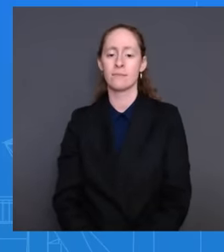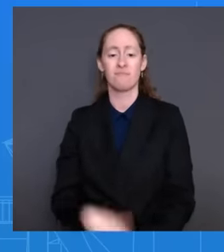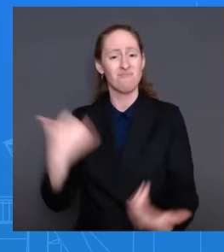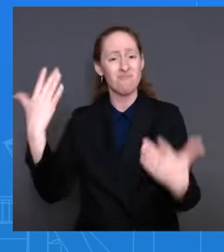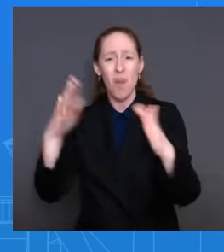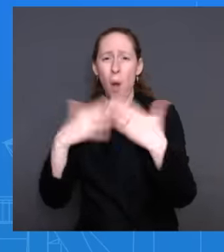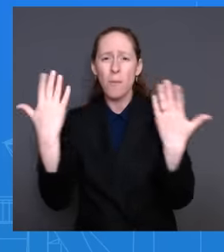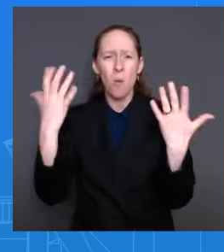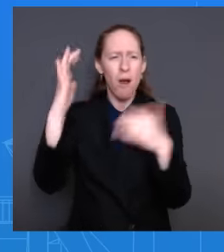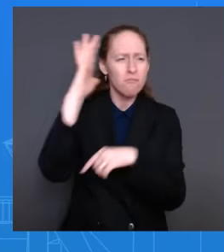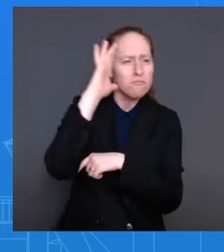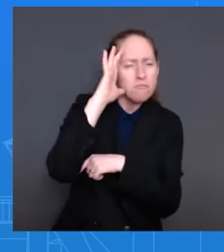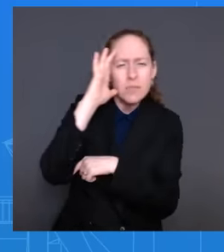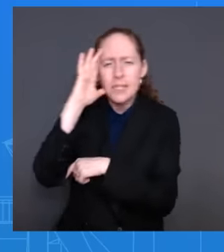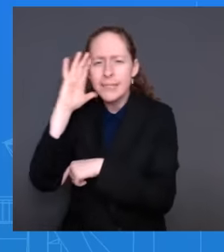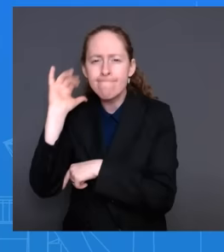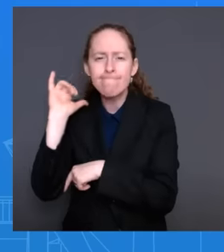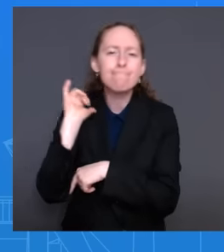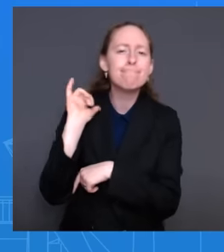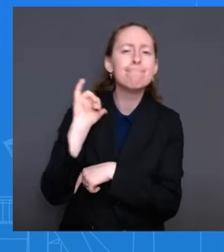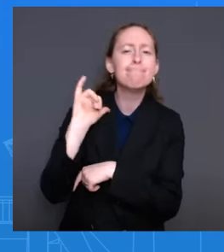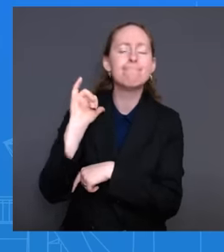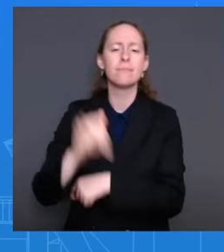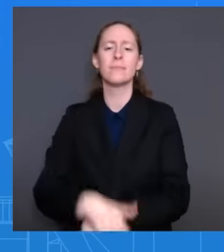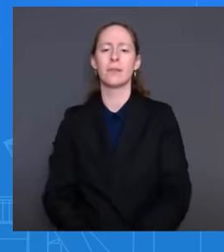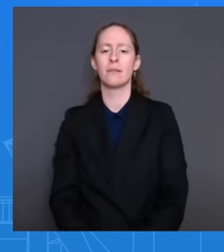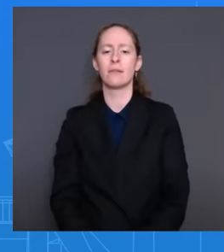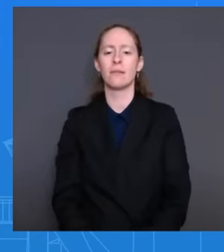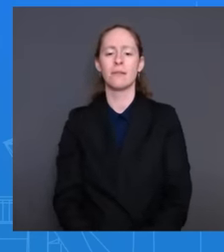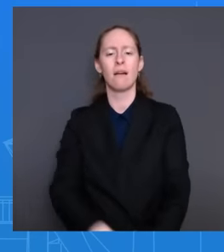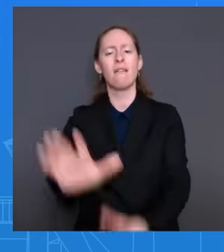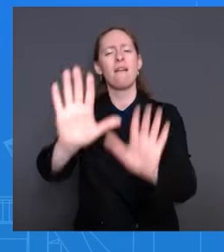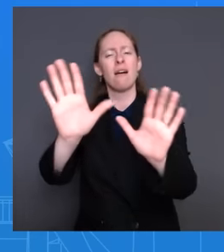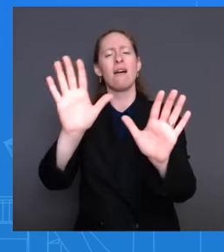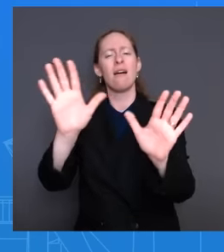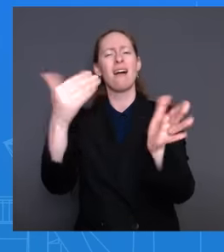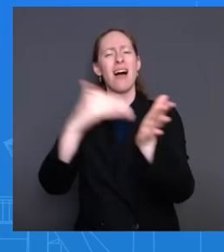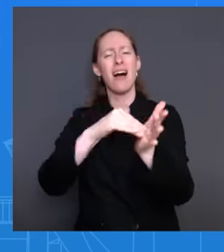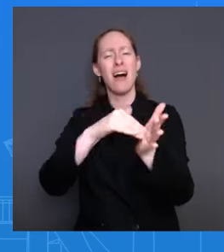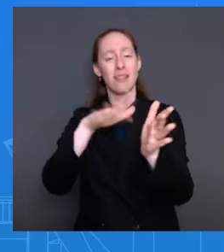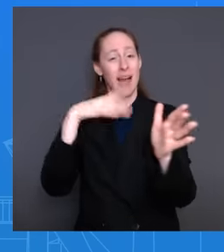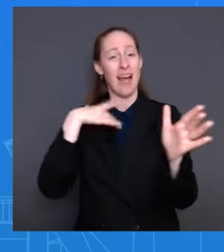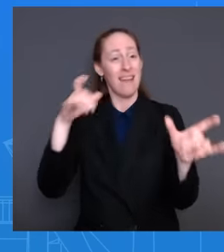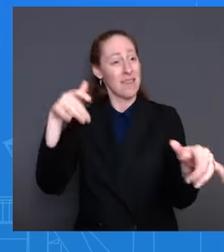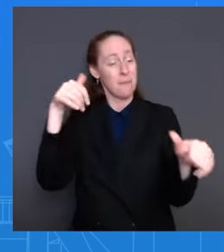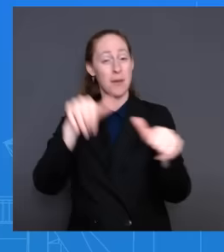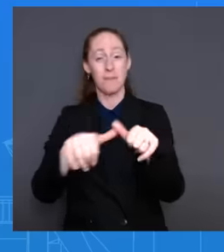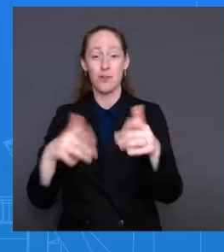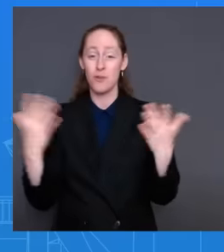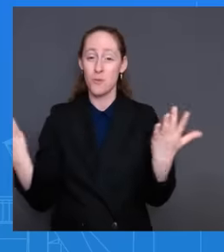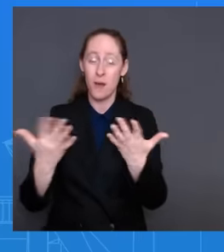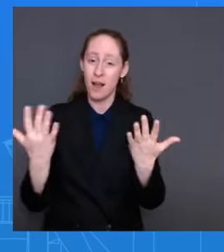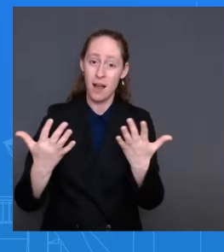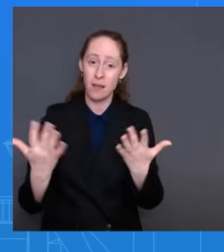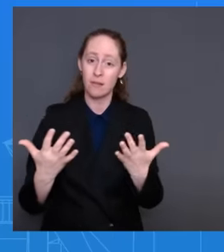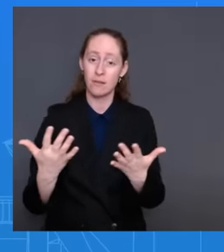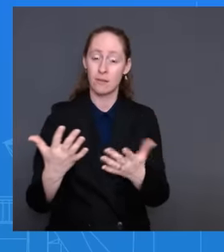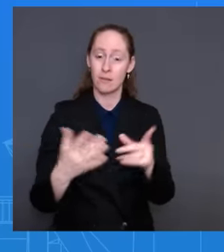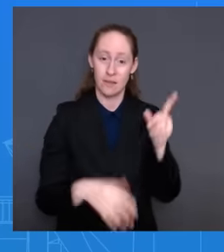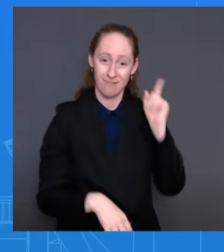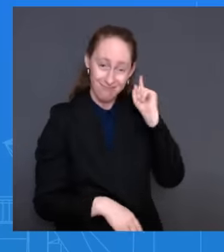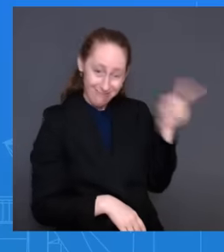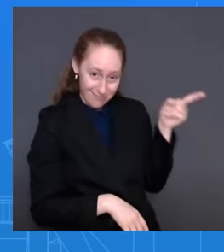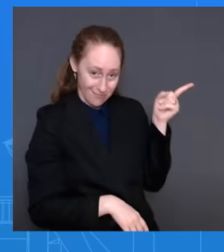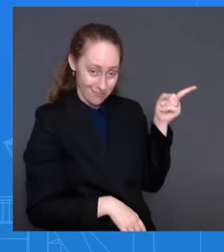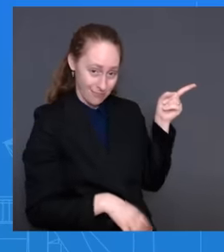you know, we have to just remember that. We need to act. Congress needs to act. It is the